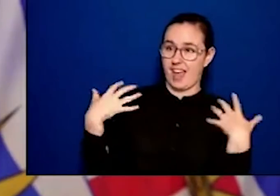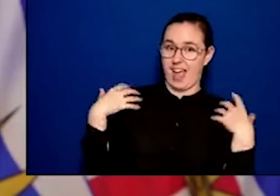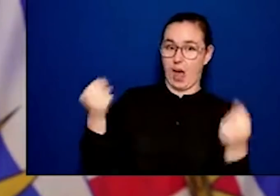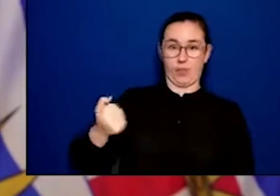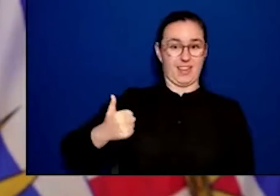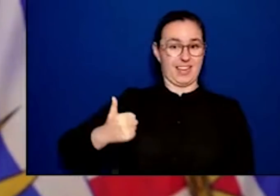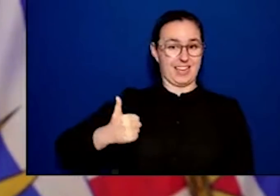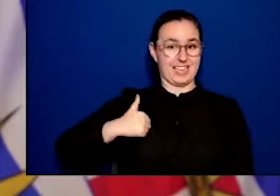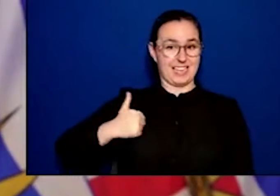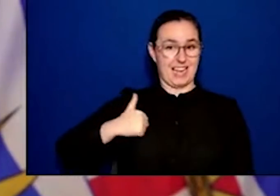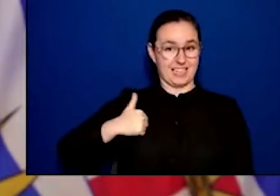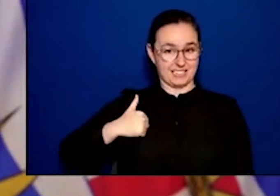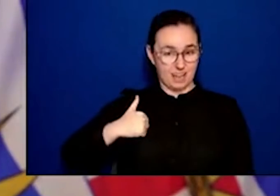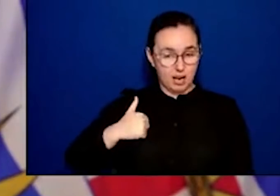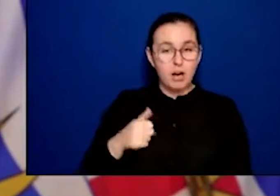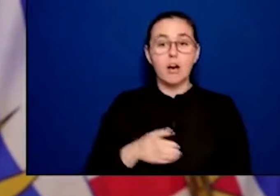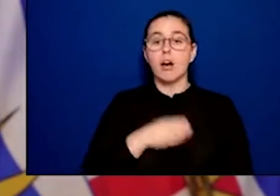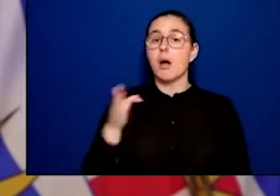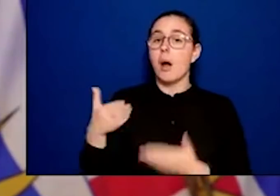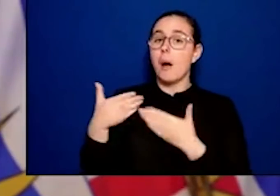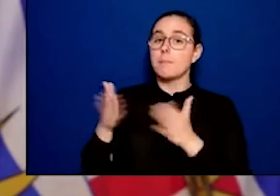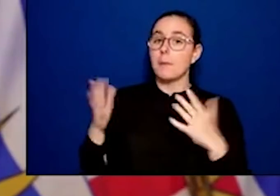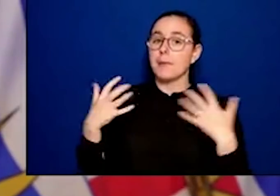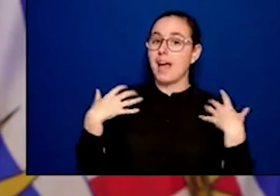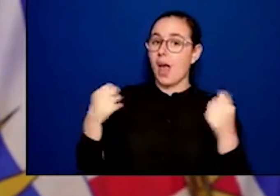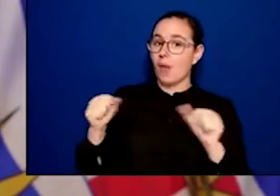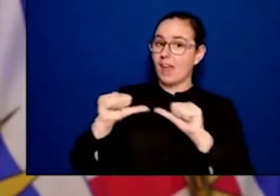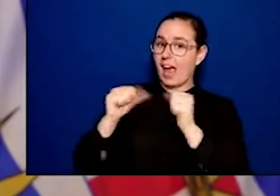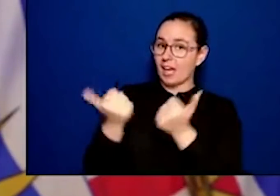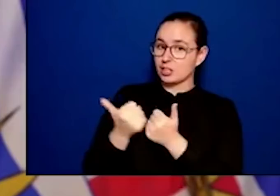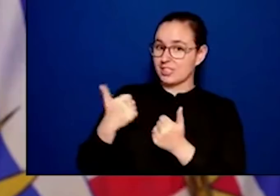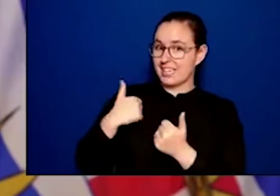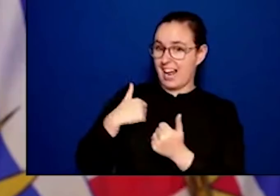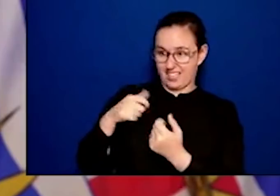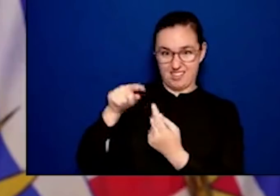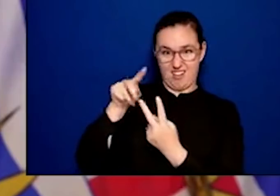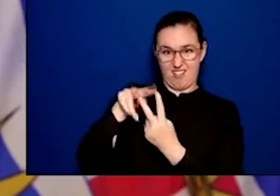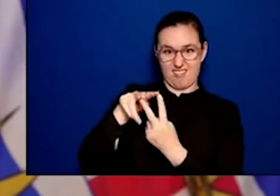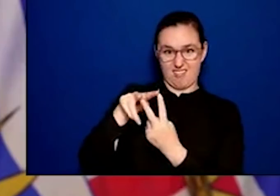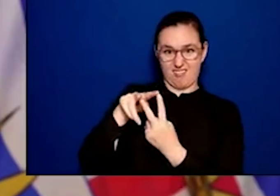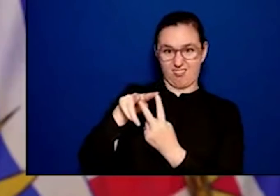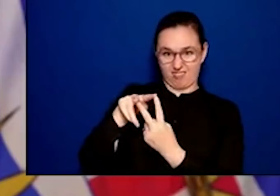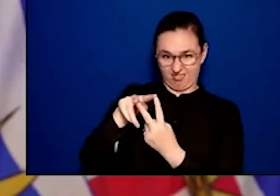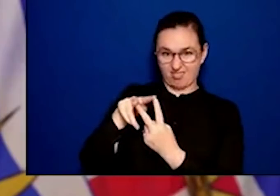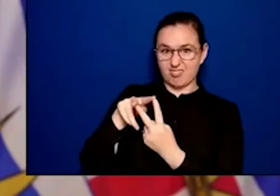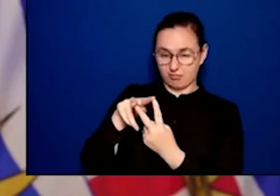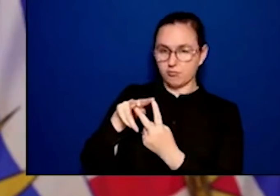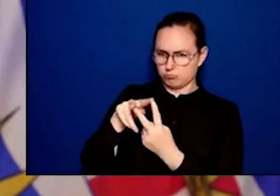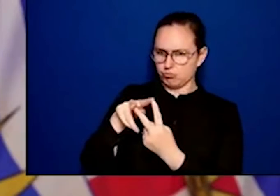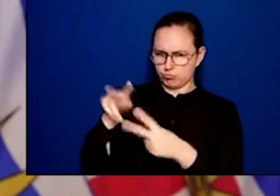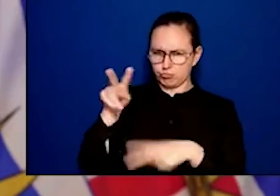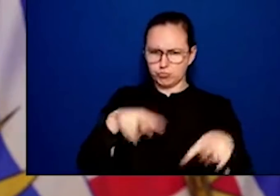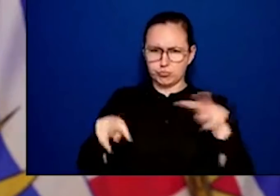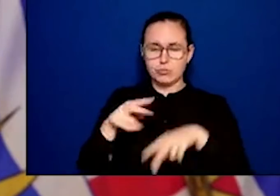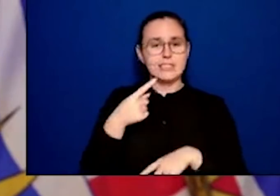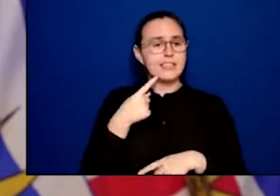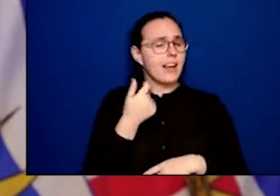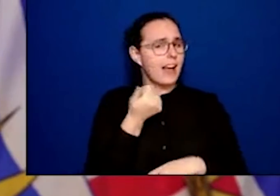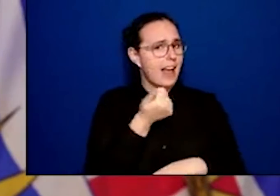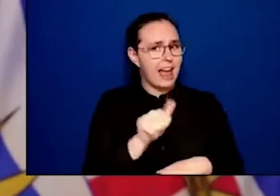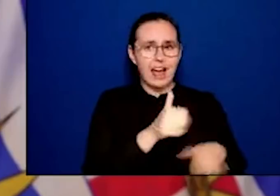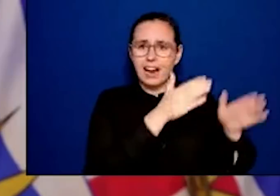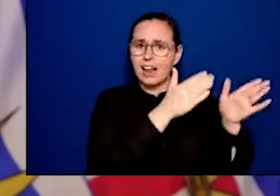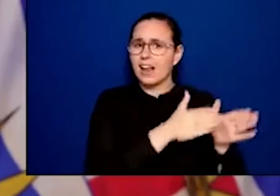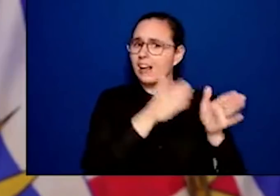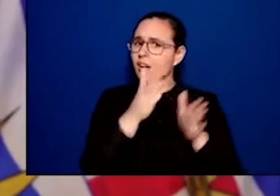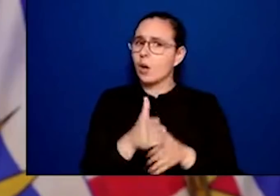Canada has a single internationally recognized vaccine passport that includes the recognition of these combinations.